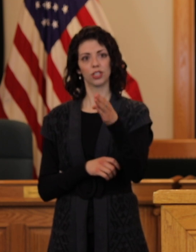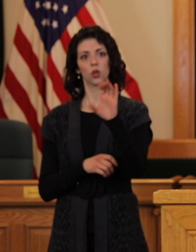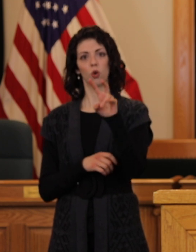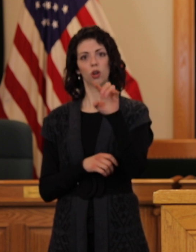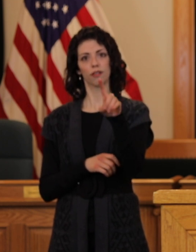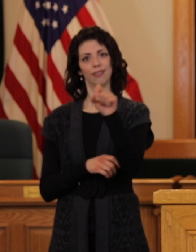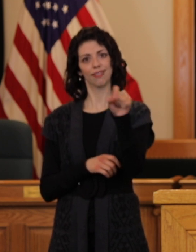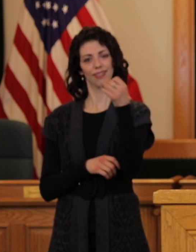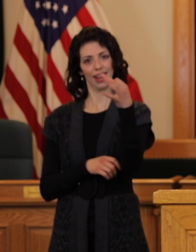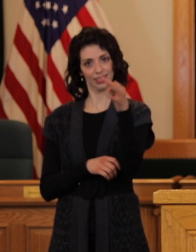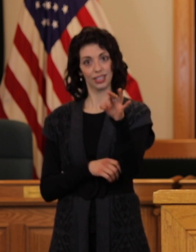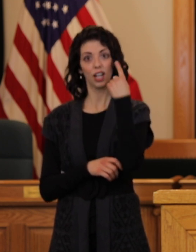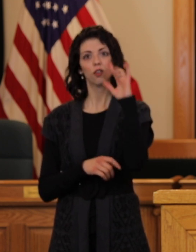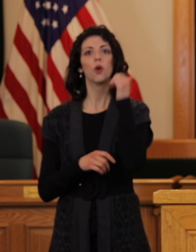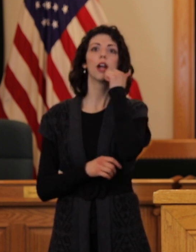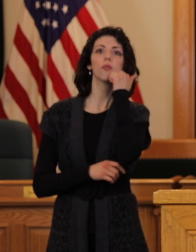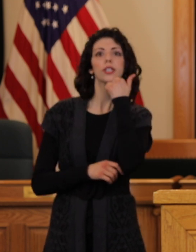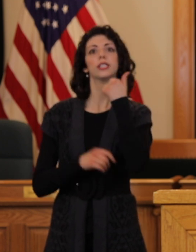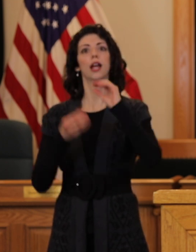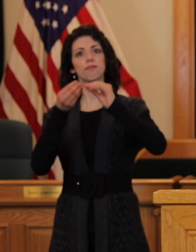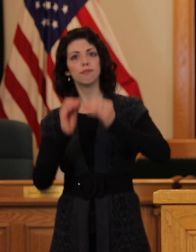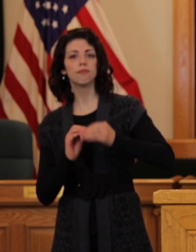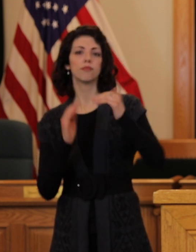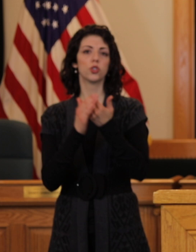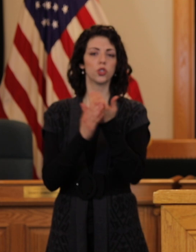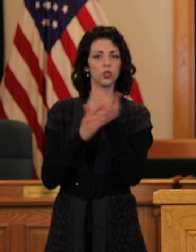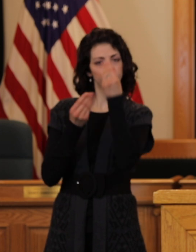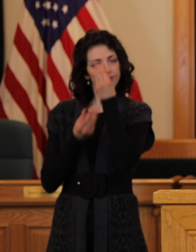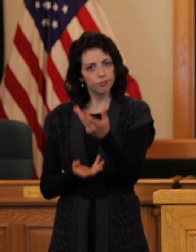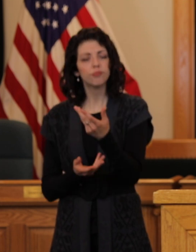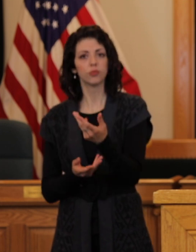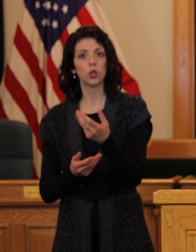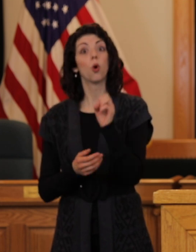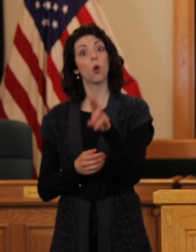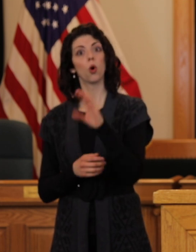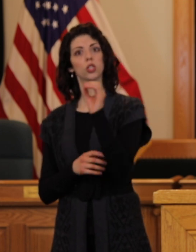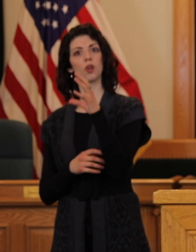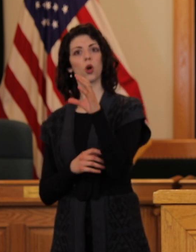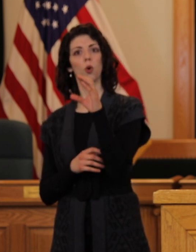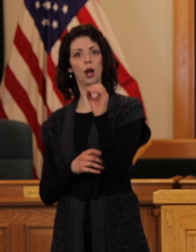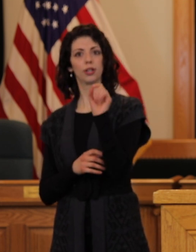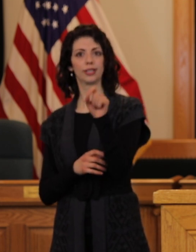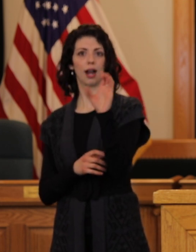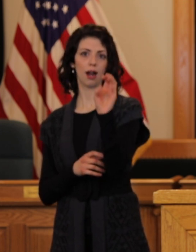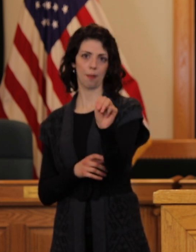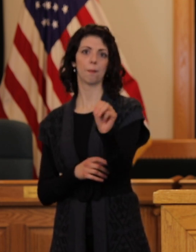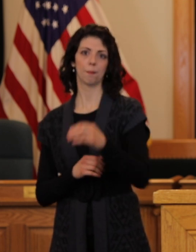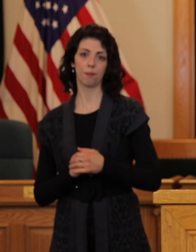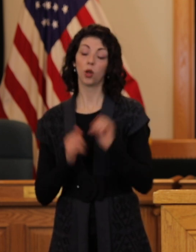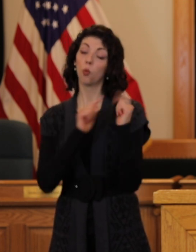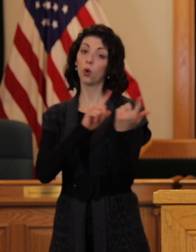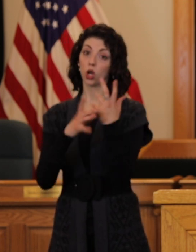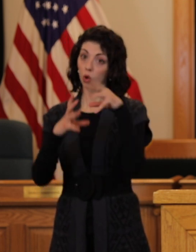health.oswegocounty.com/COVID-19 for the latest news releases, daily updates, and video presentations, or visit oswegocounty.com.